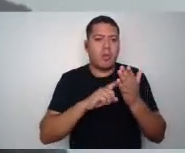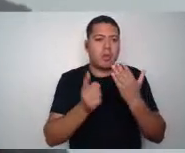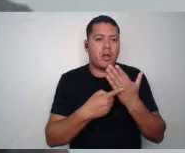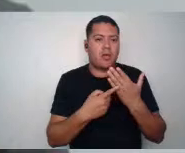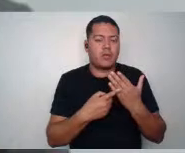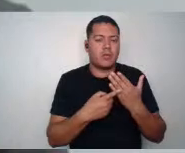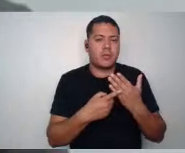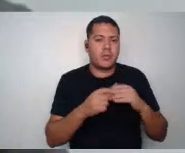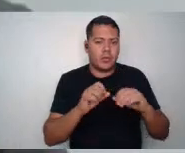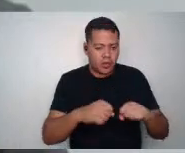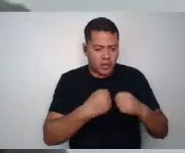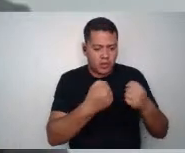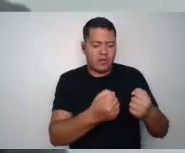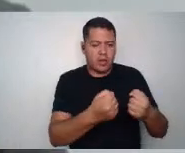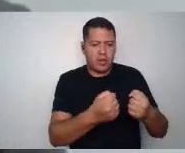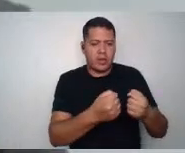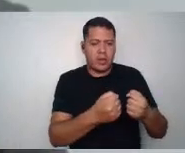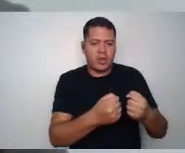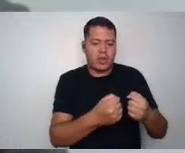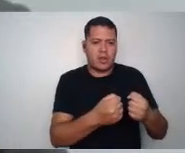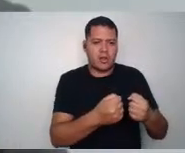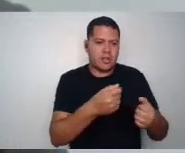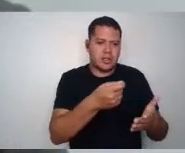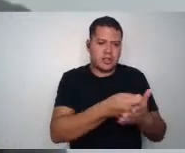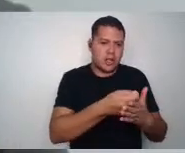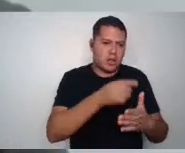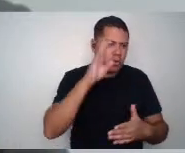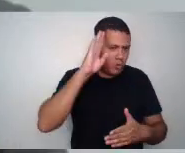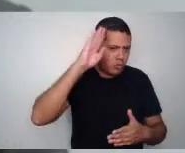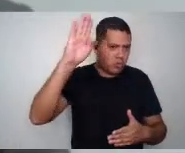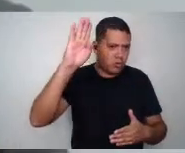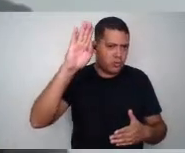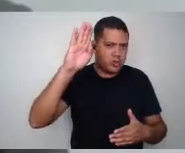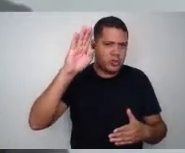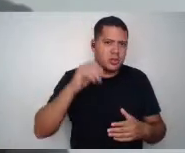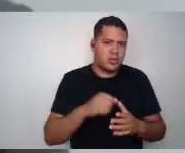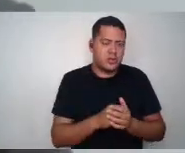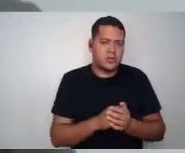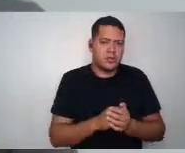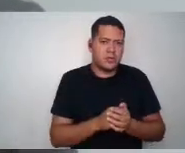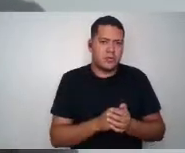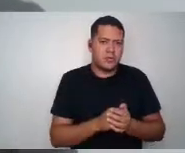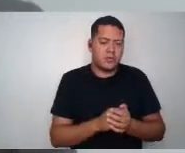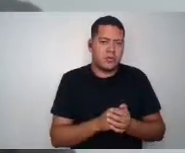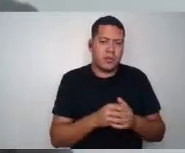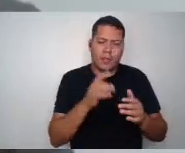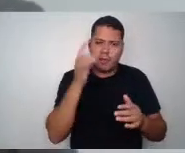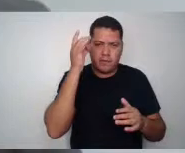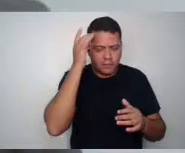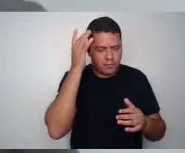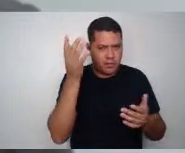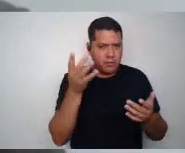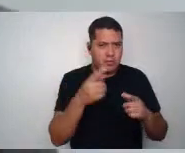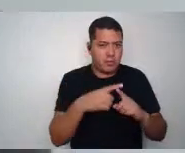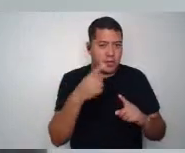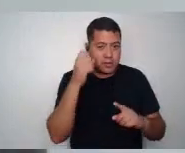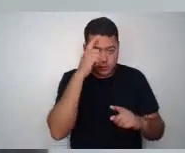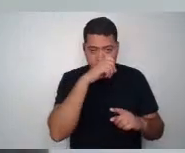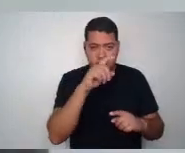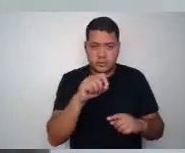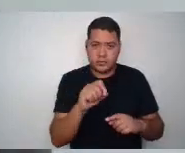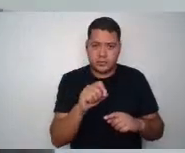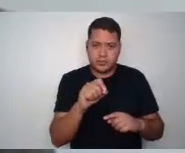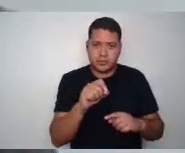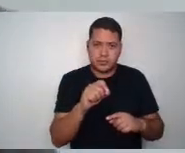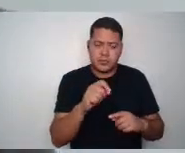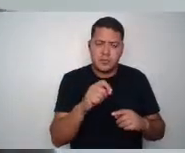plant and sow these rights. The difficult part is to defend democracy when you're in a state